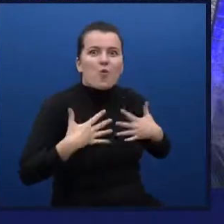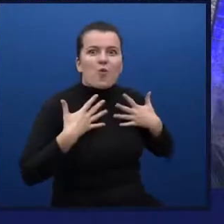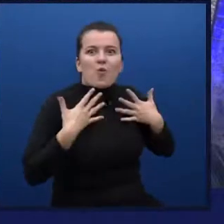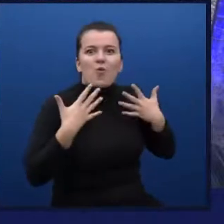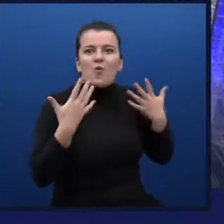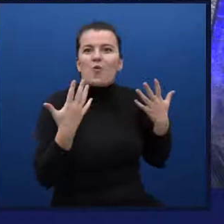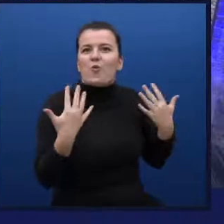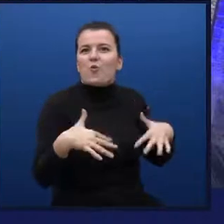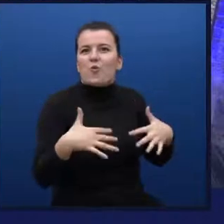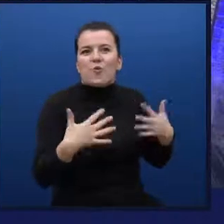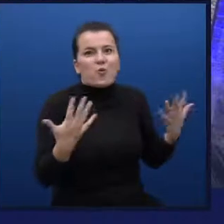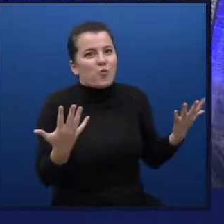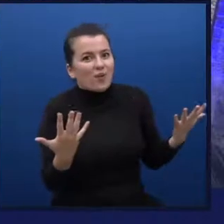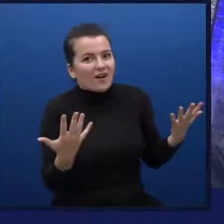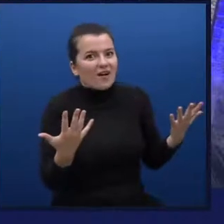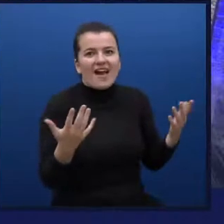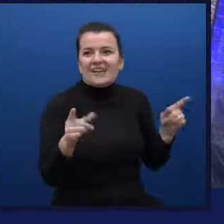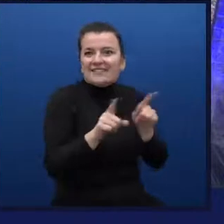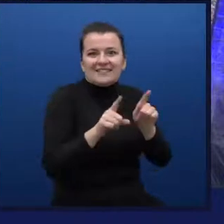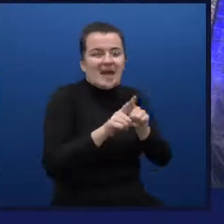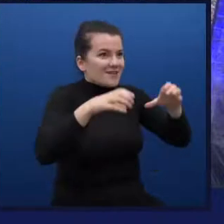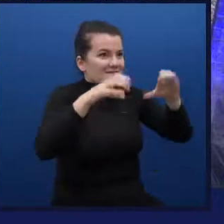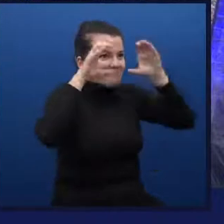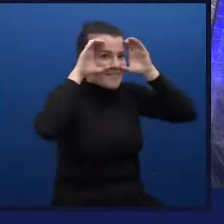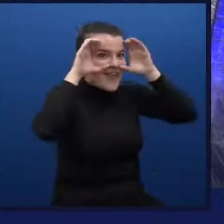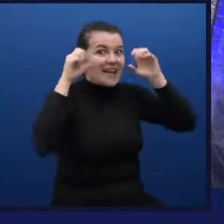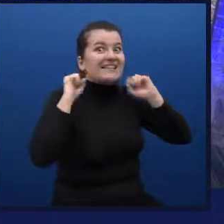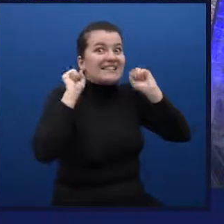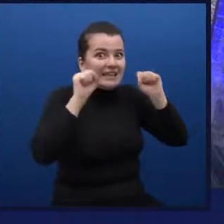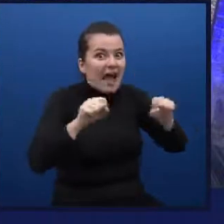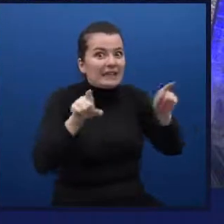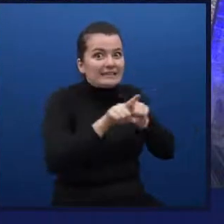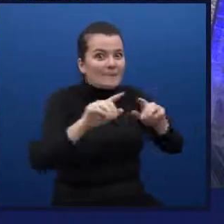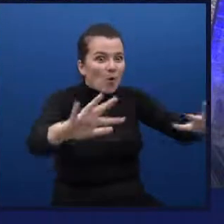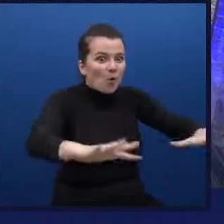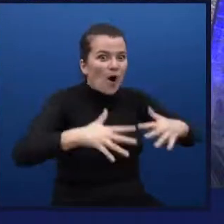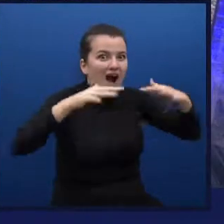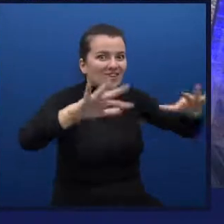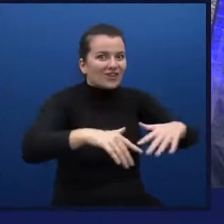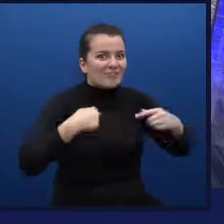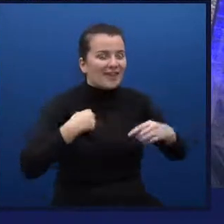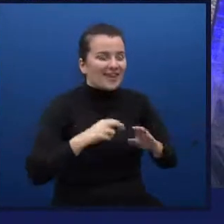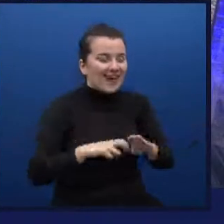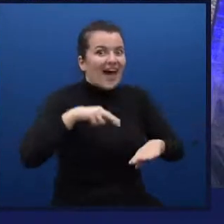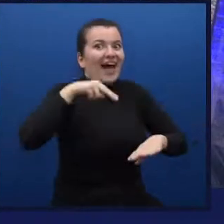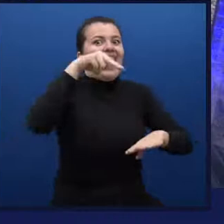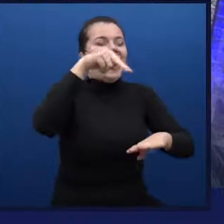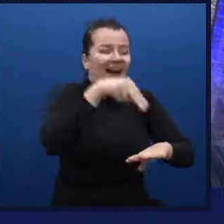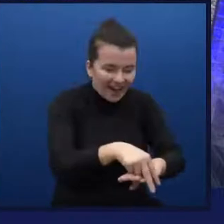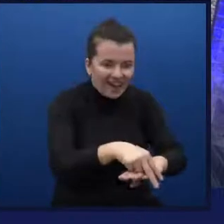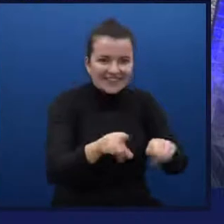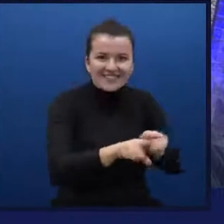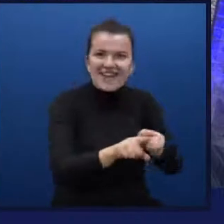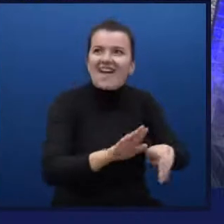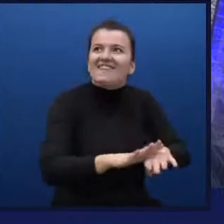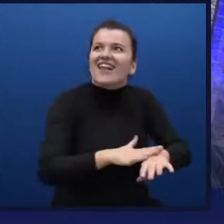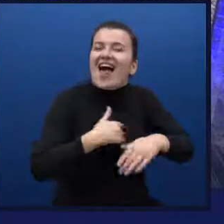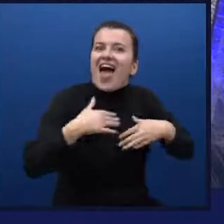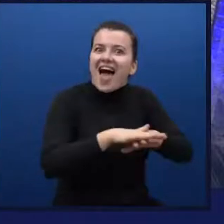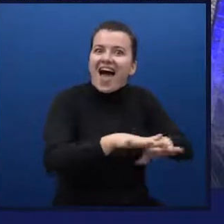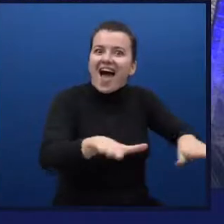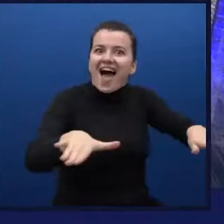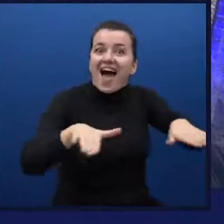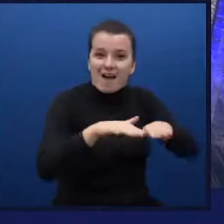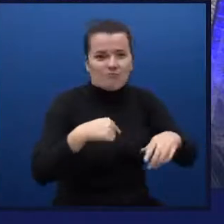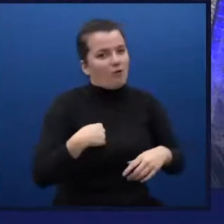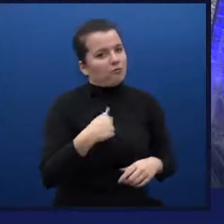jumping into the water, then I would be set, right? Yeah. Yeah, I mean, if we could bring this